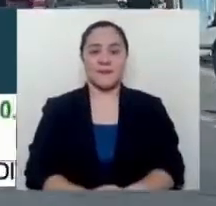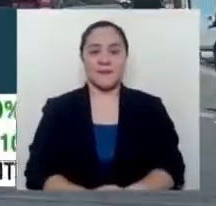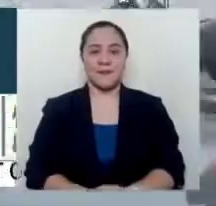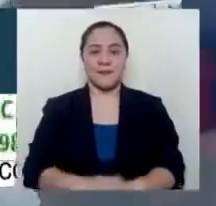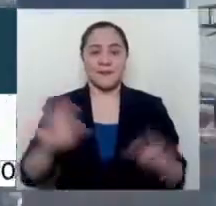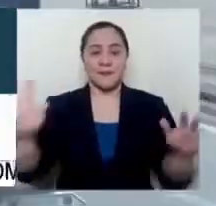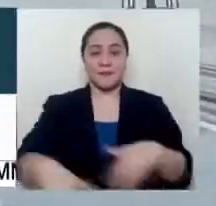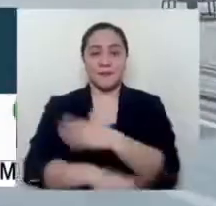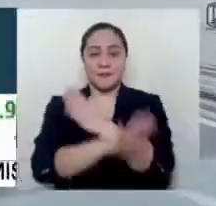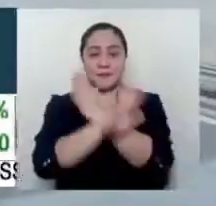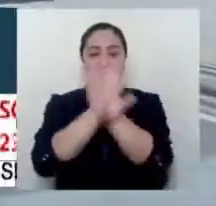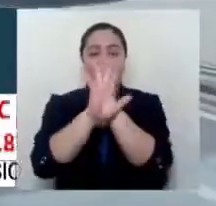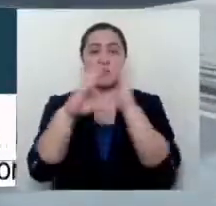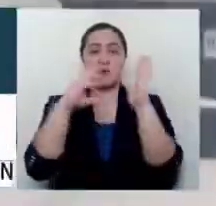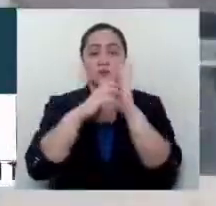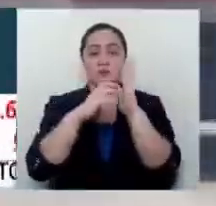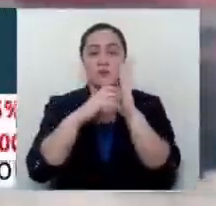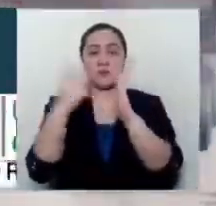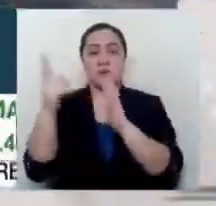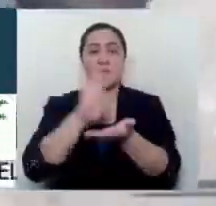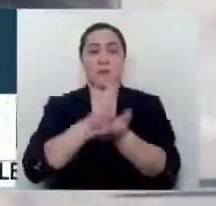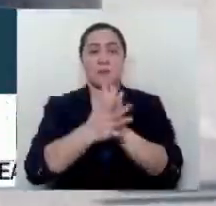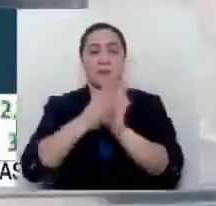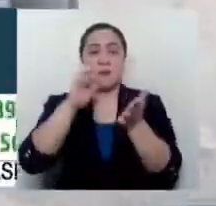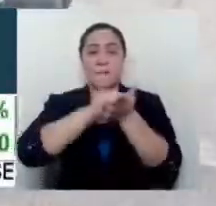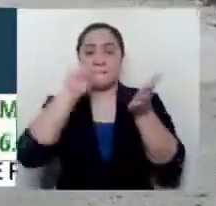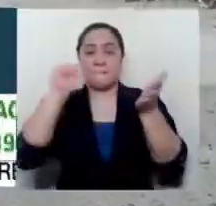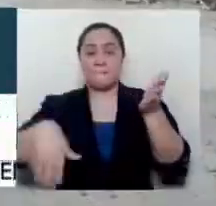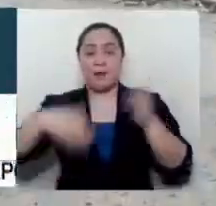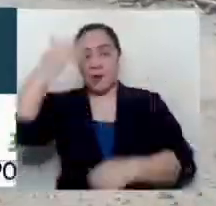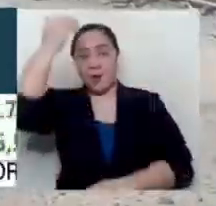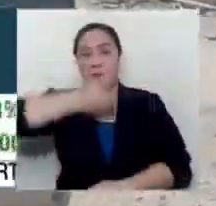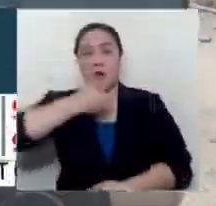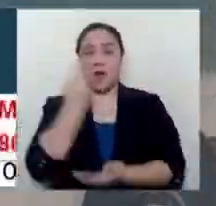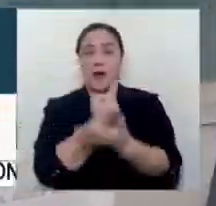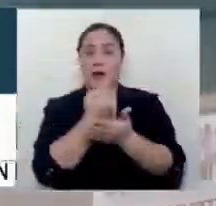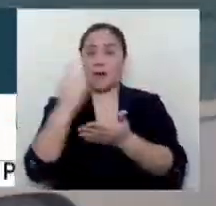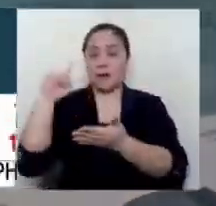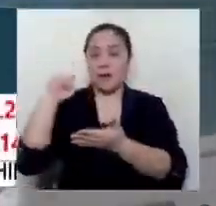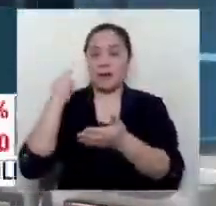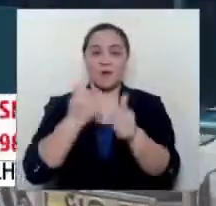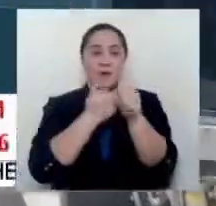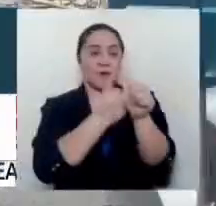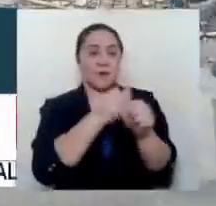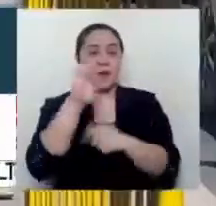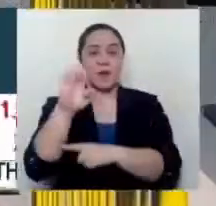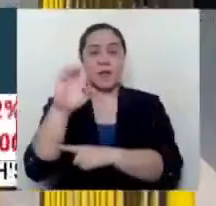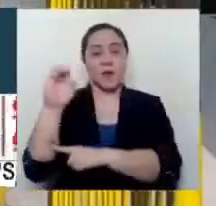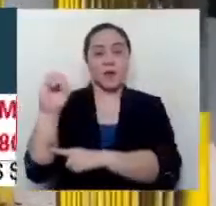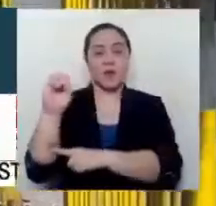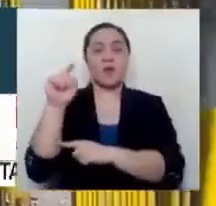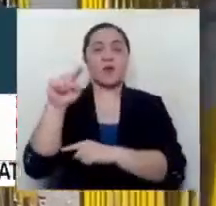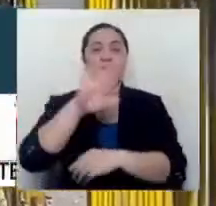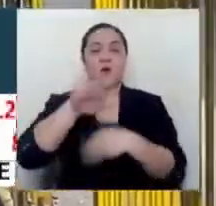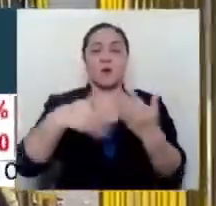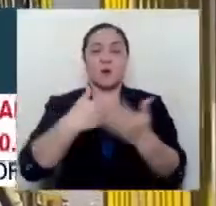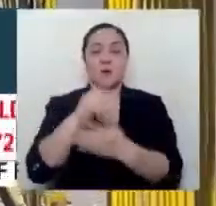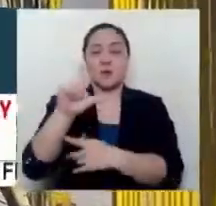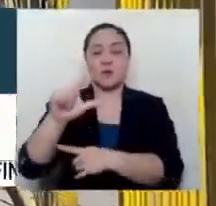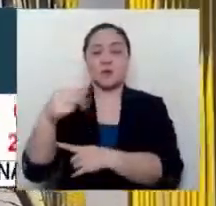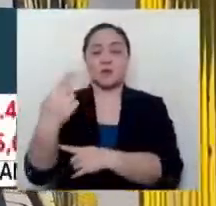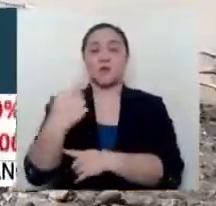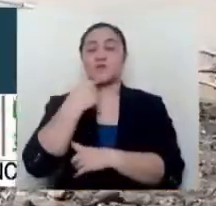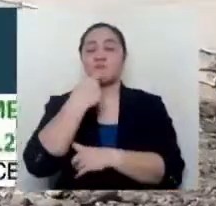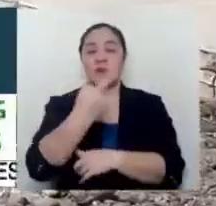Davao City was the first to drop its face shield mandate last week in an executive order. The local government said the wearing of face shields